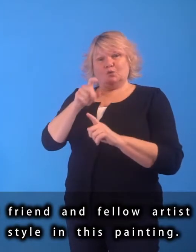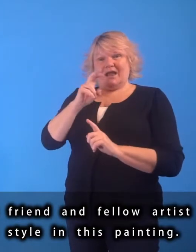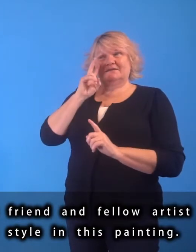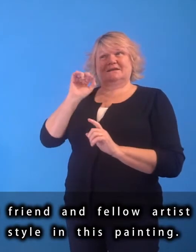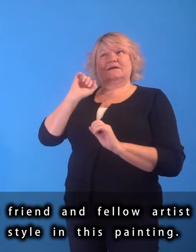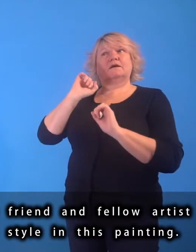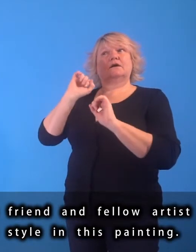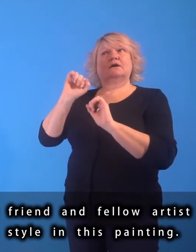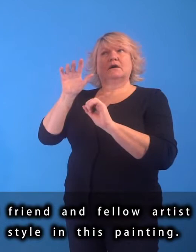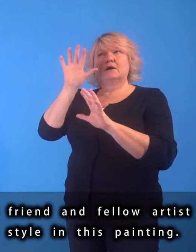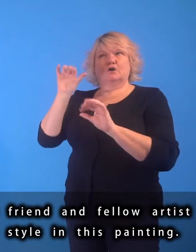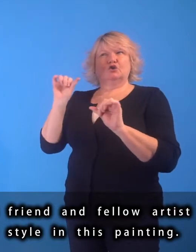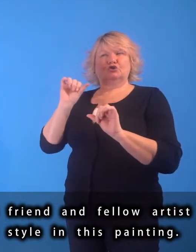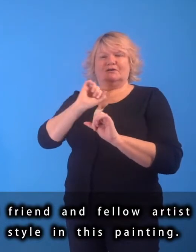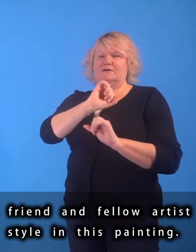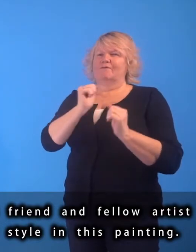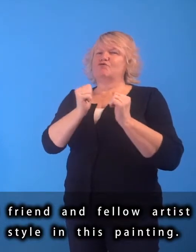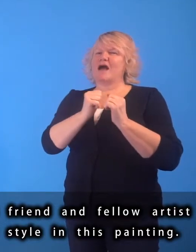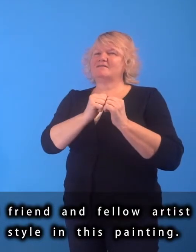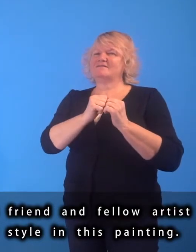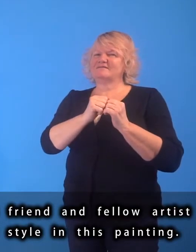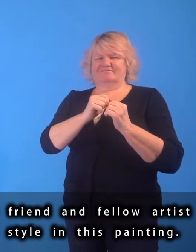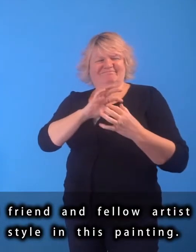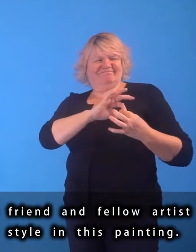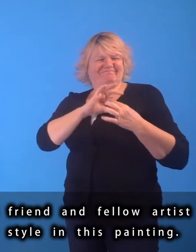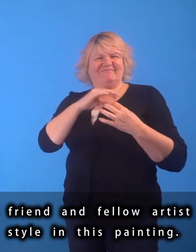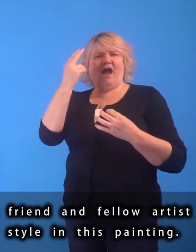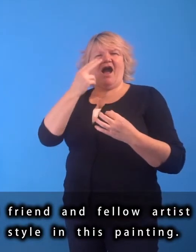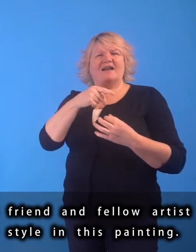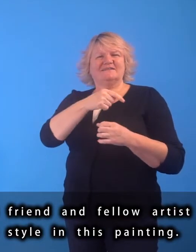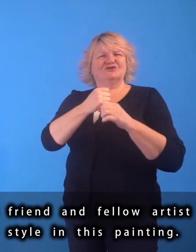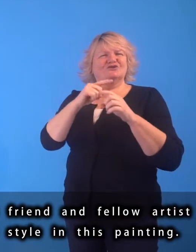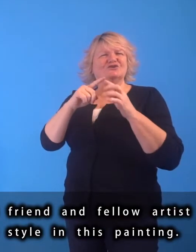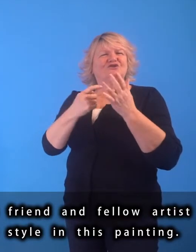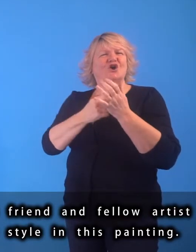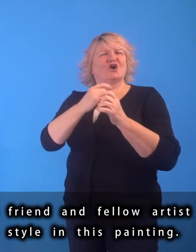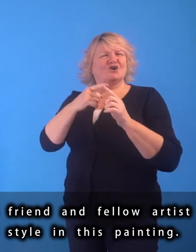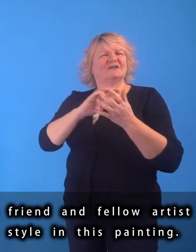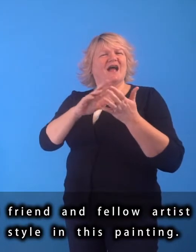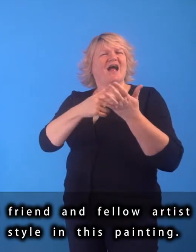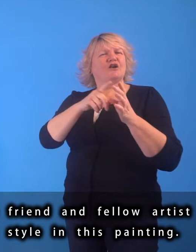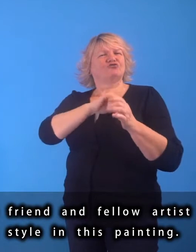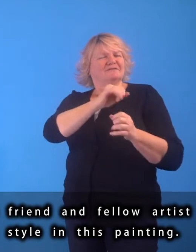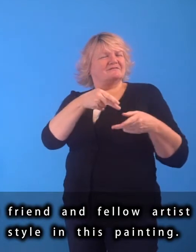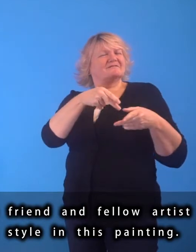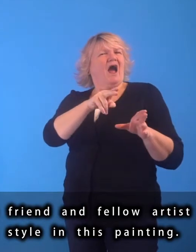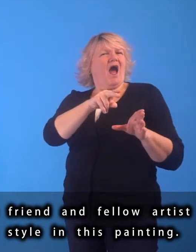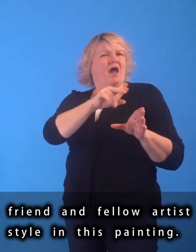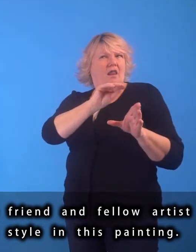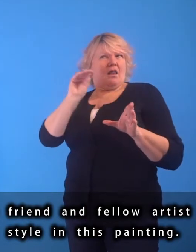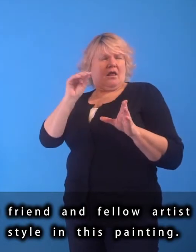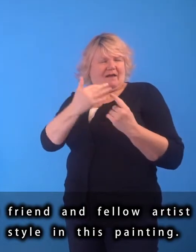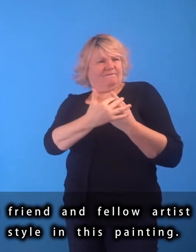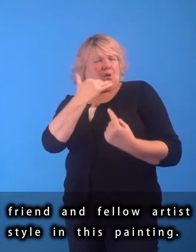You can also see the impact of his friend and fellow artist George Henry's bright, decorative